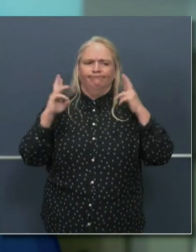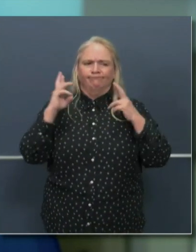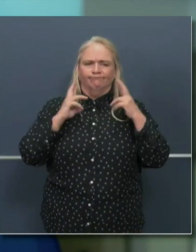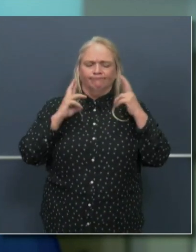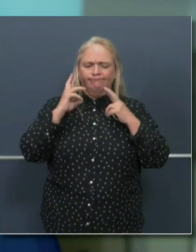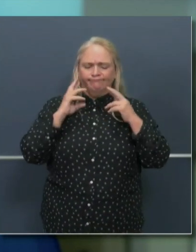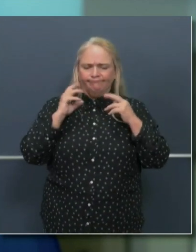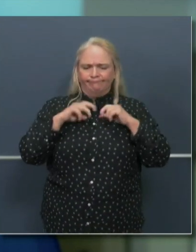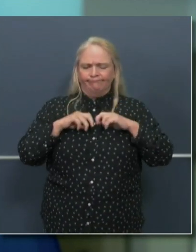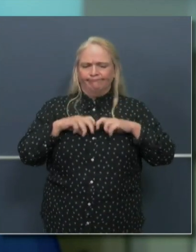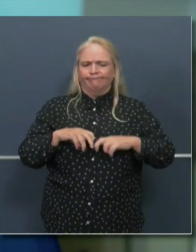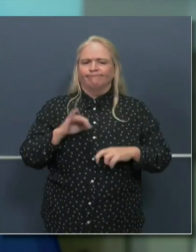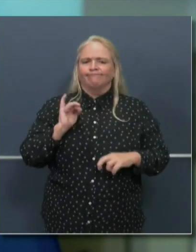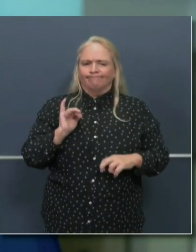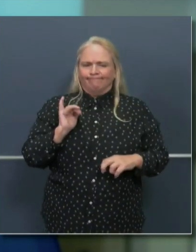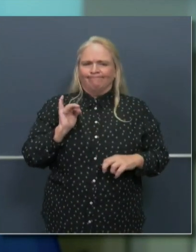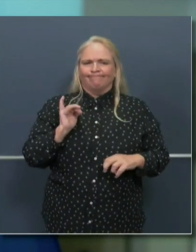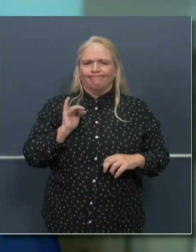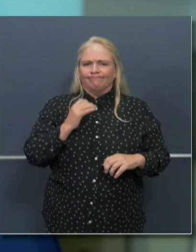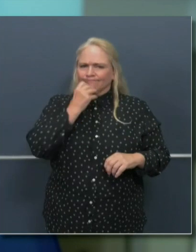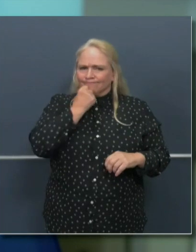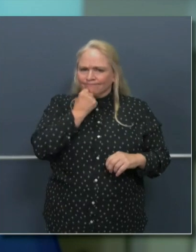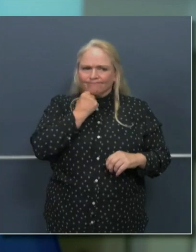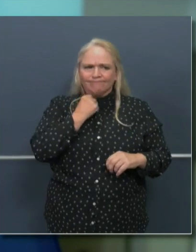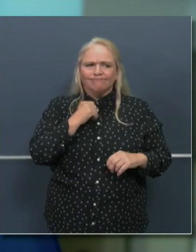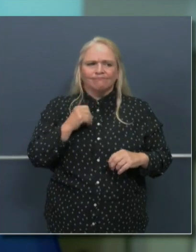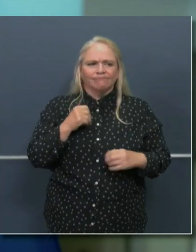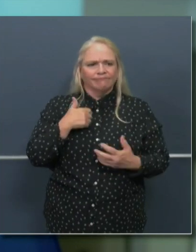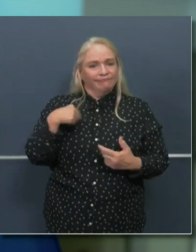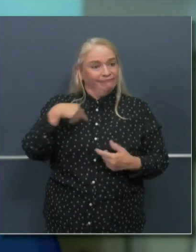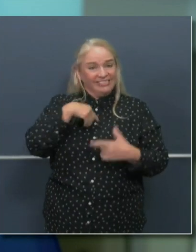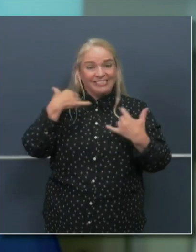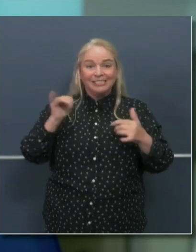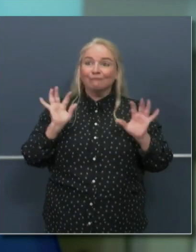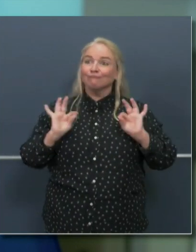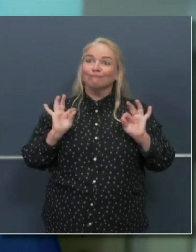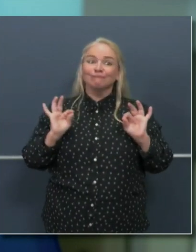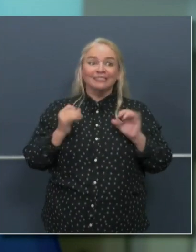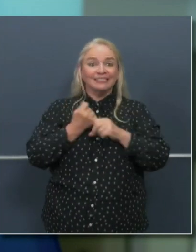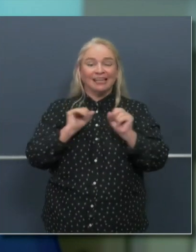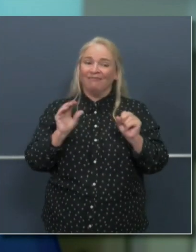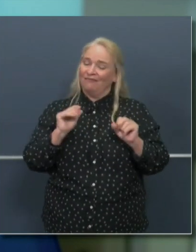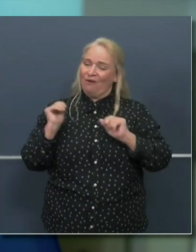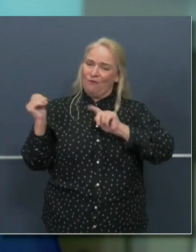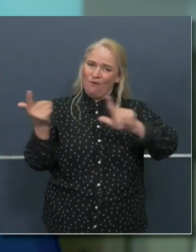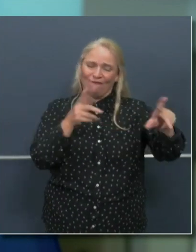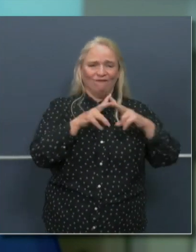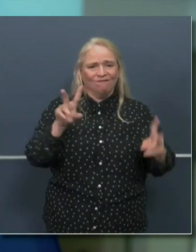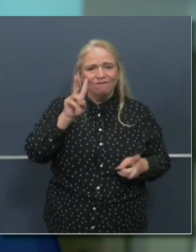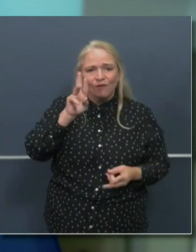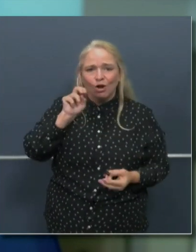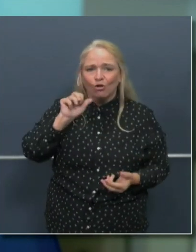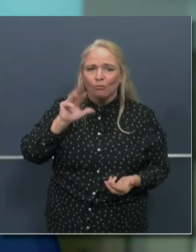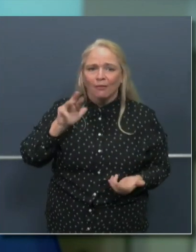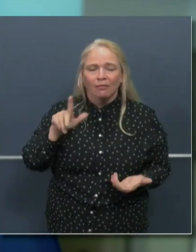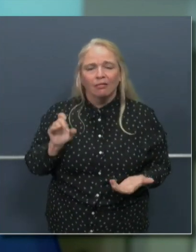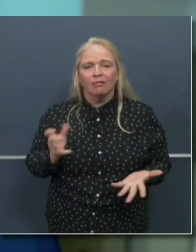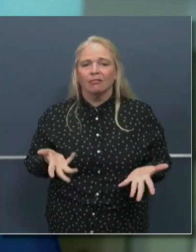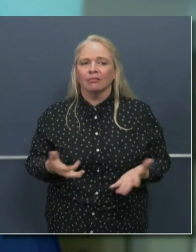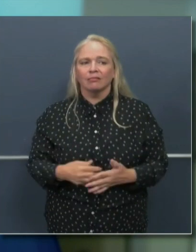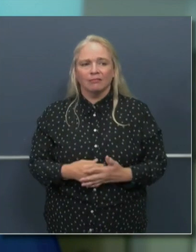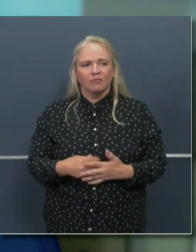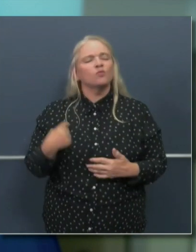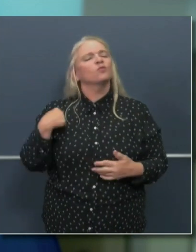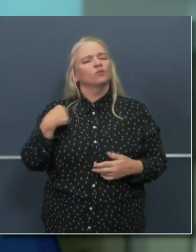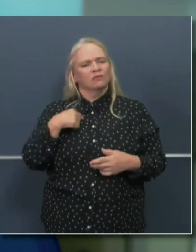of the moment we're in and the vulnerability that everybody has at this moment. This moment will pass, we will get through